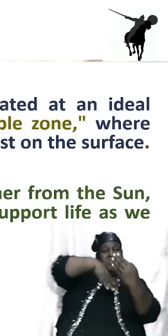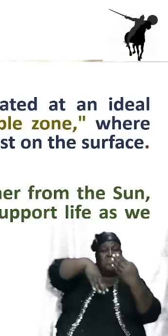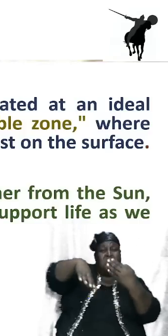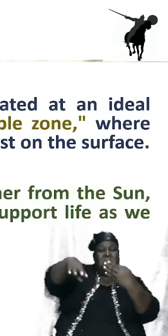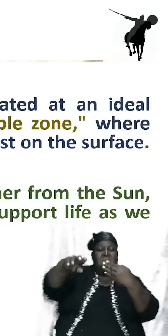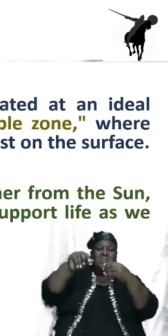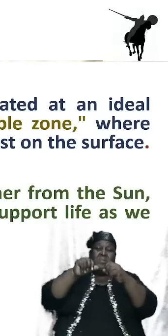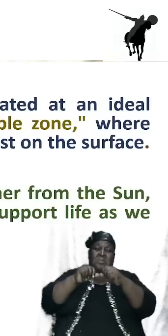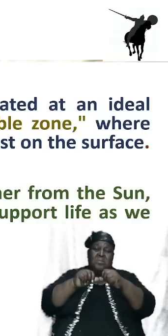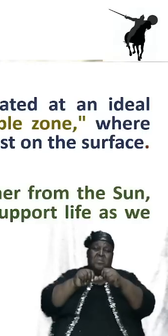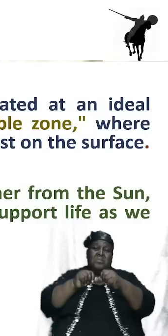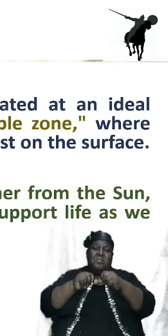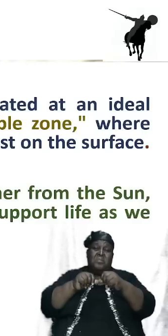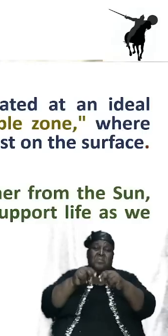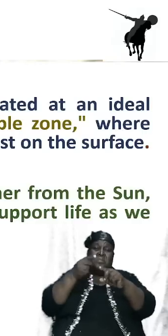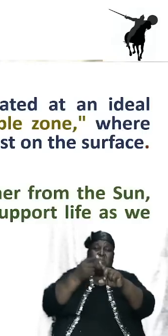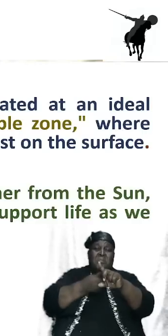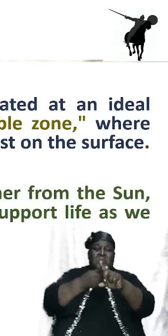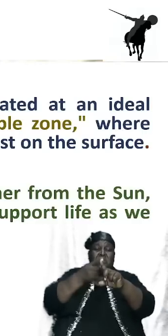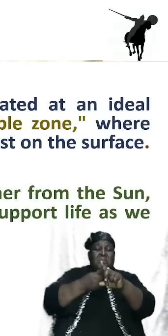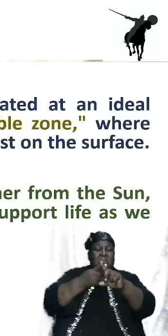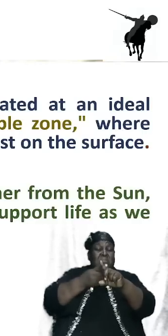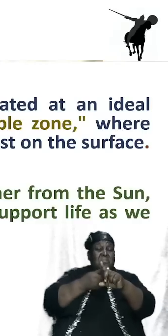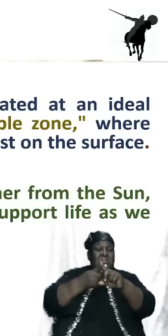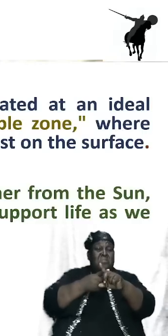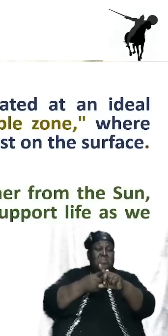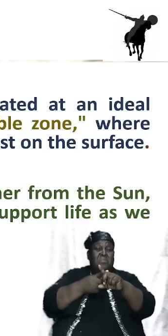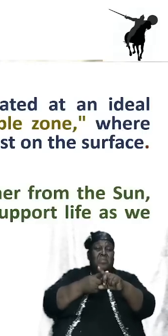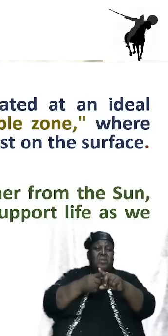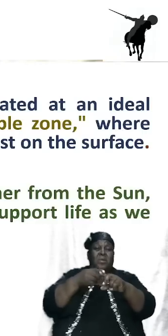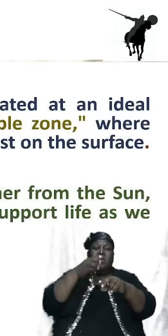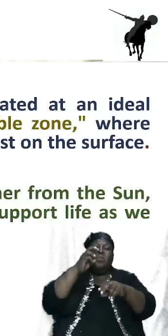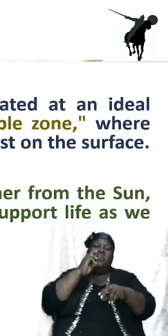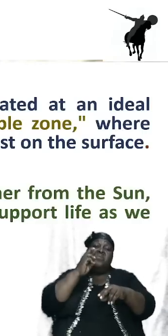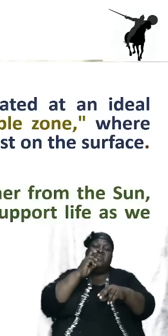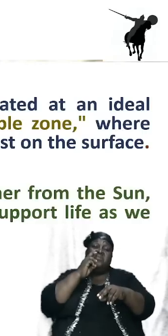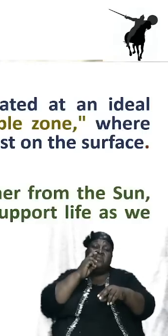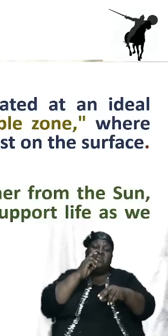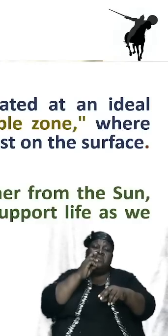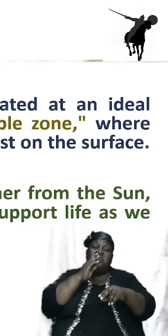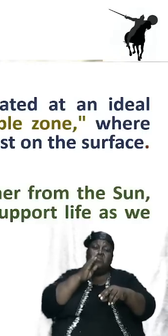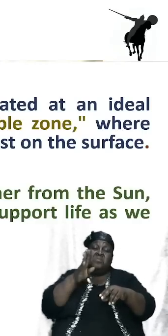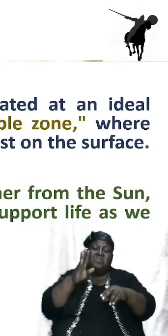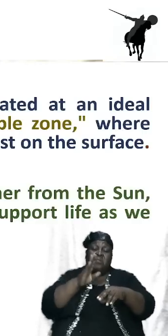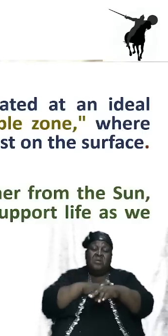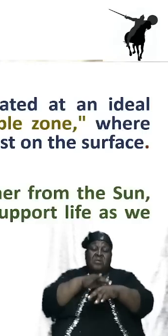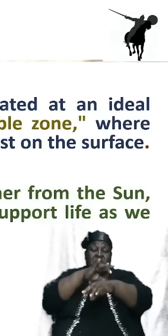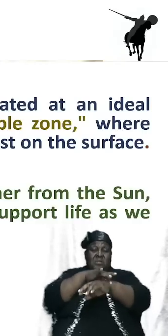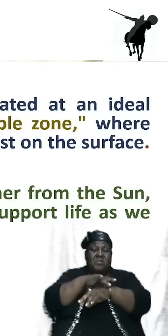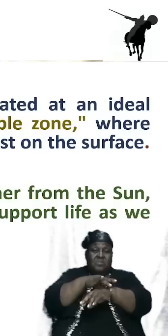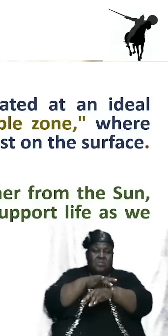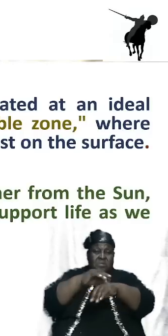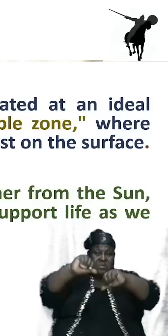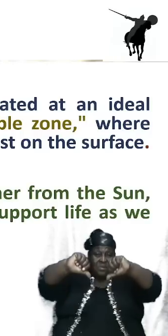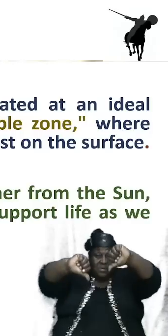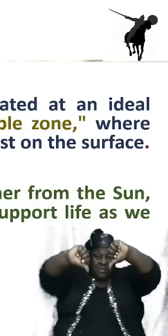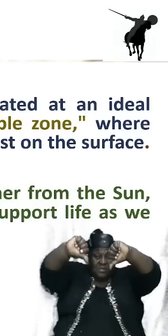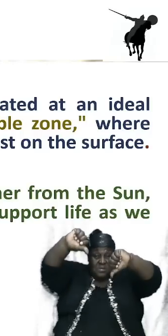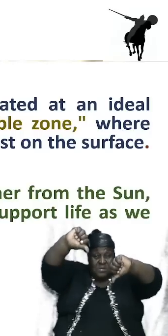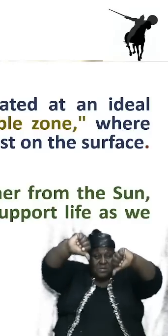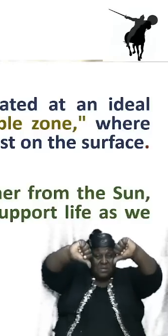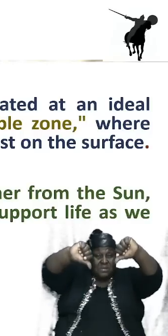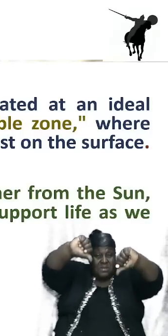are suitable for liquid water to exist on the surface. When the scientists are looking out there and they're trying to look